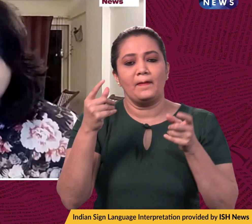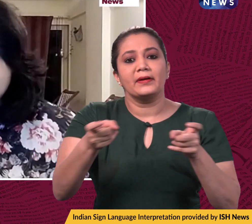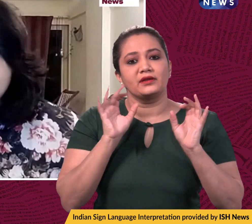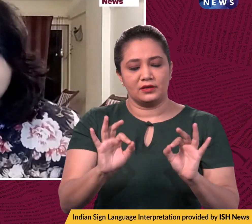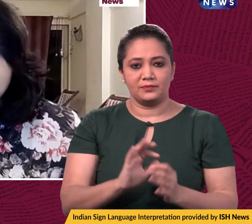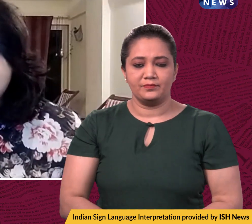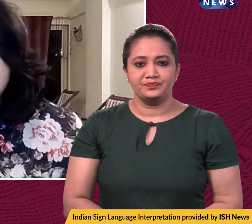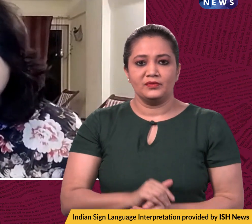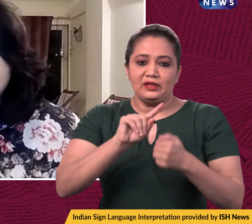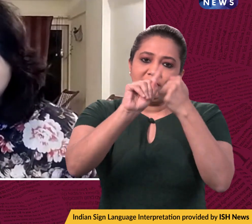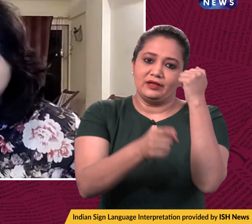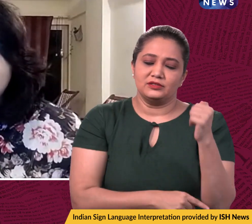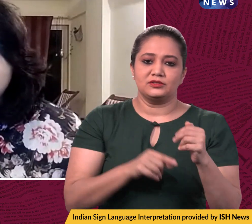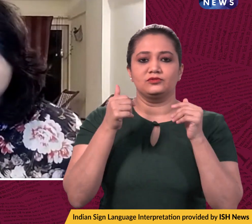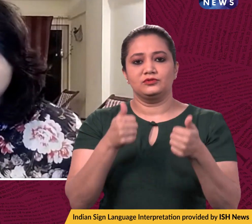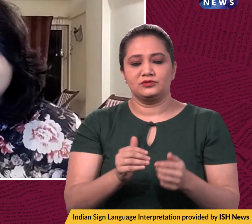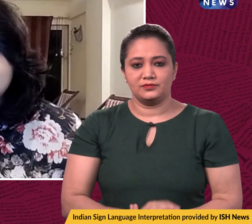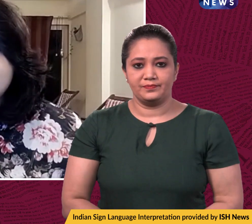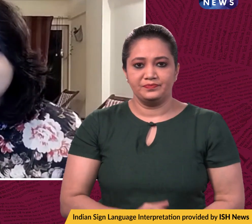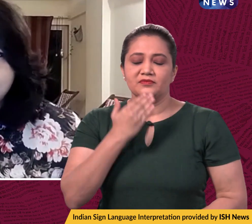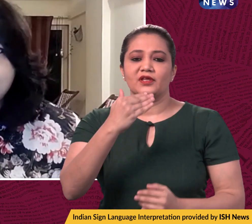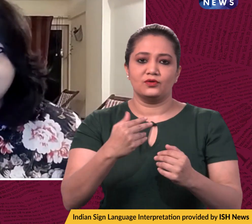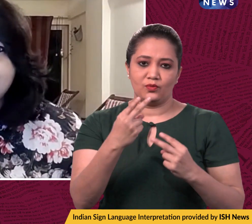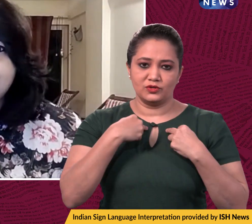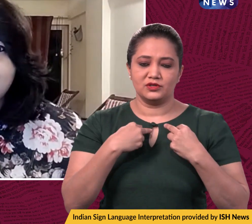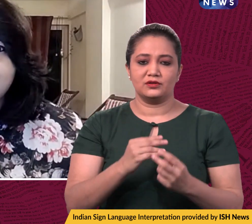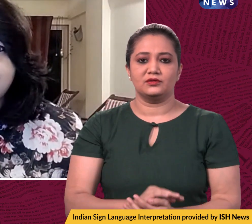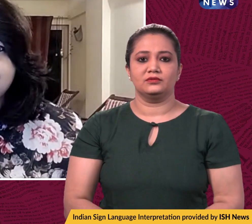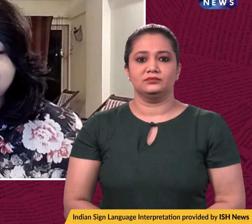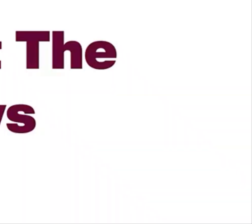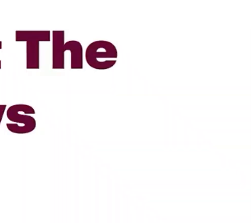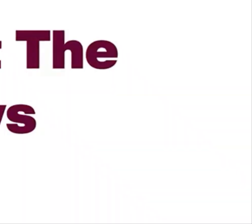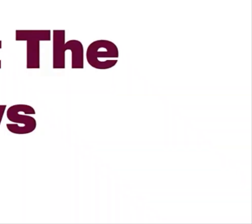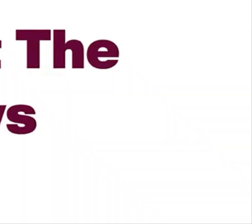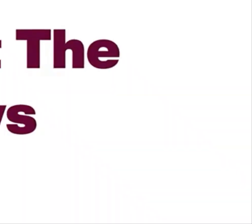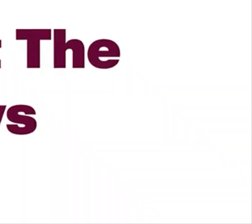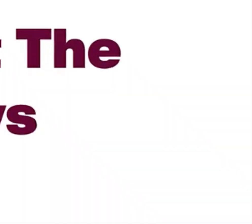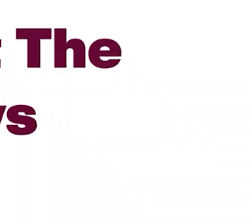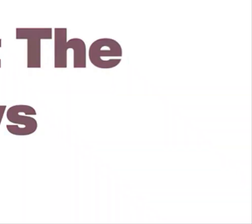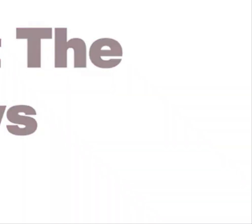maintenance. That brings us to the end of this bulletin. Thank you so much for watching.